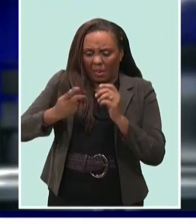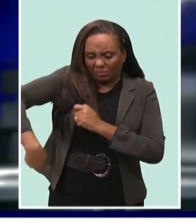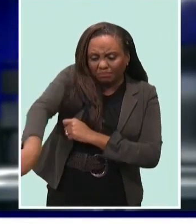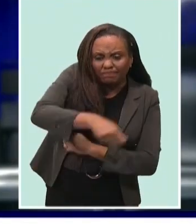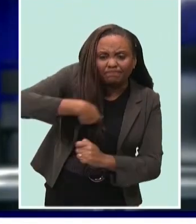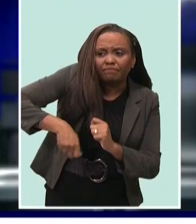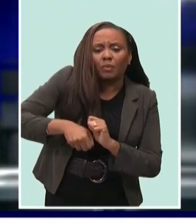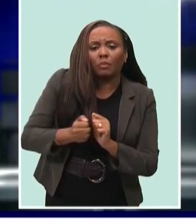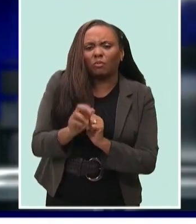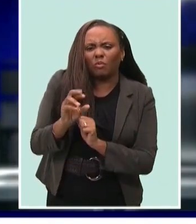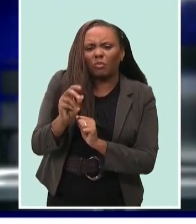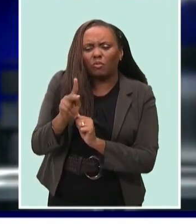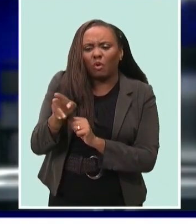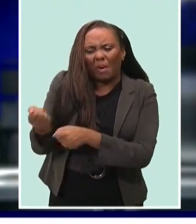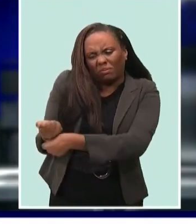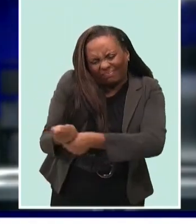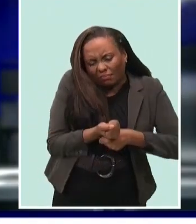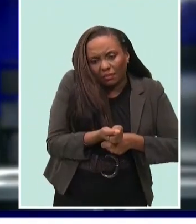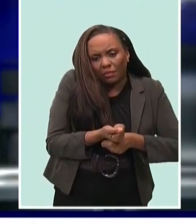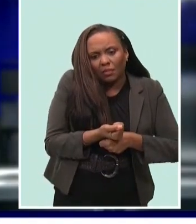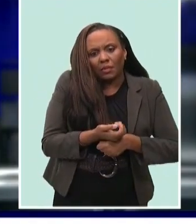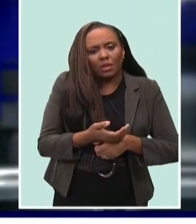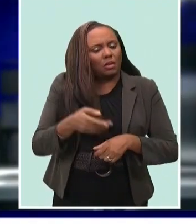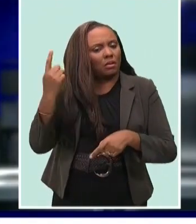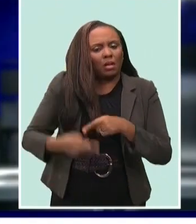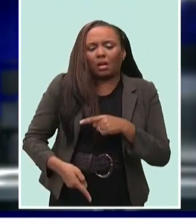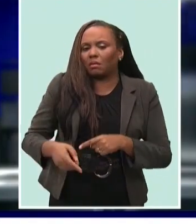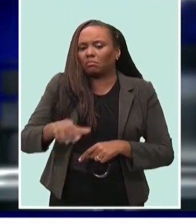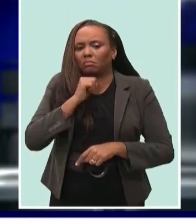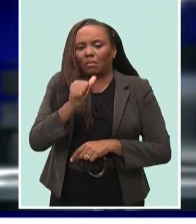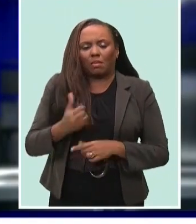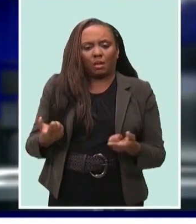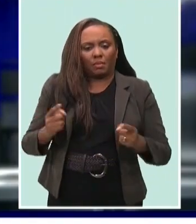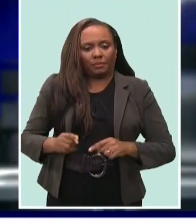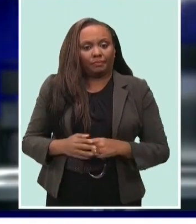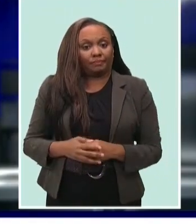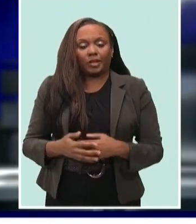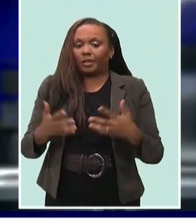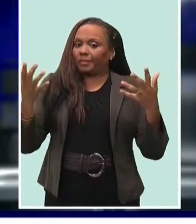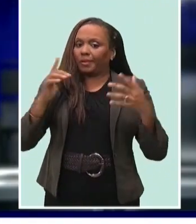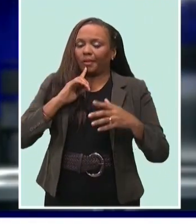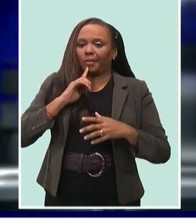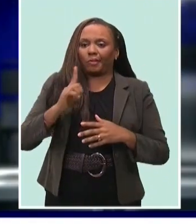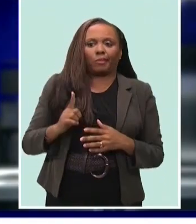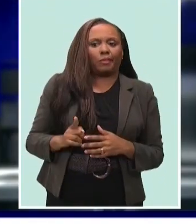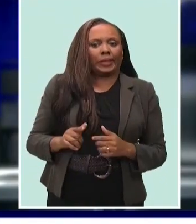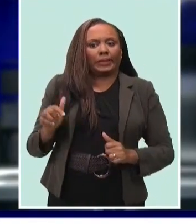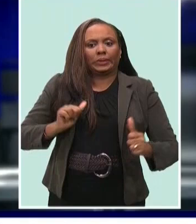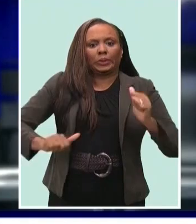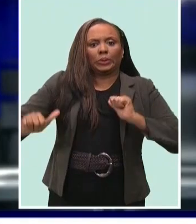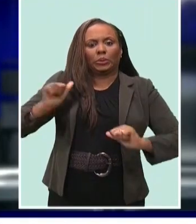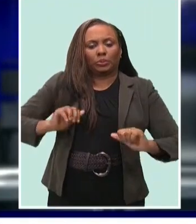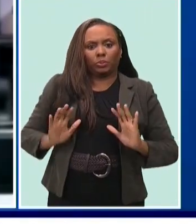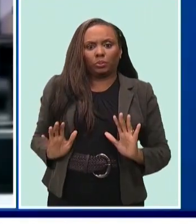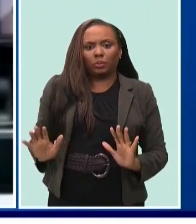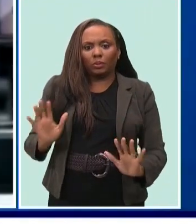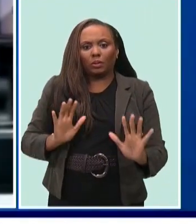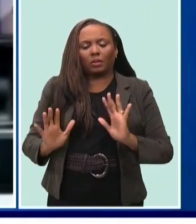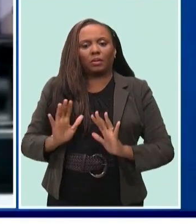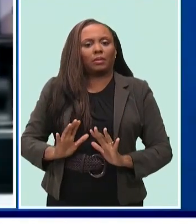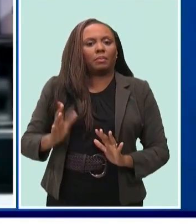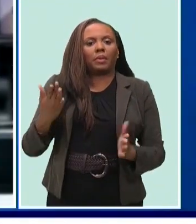against their will to cast out demons. We simply do not do it." There you have it, Lisa, some pretty dramatic stuff that points to